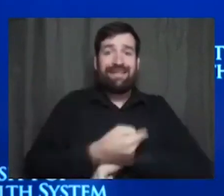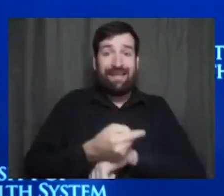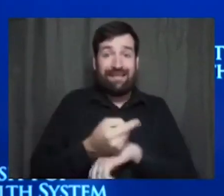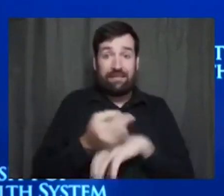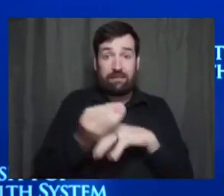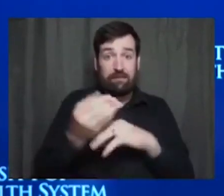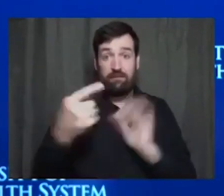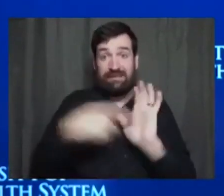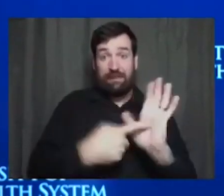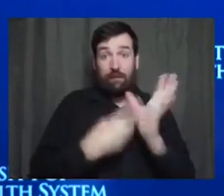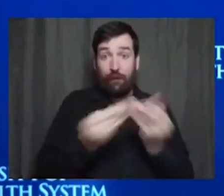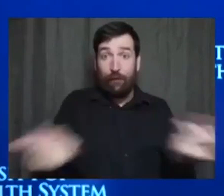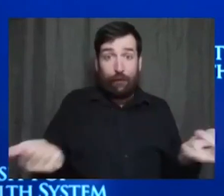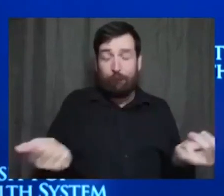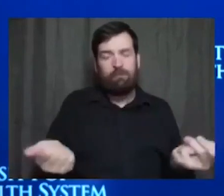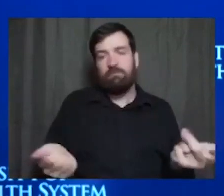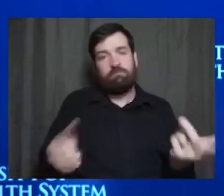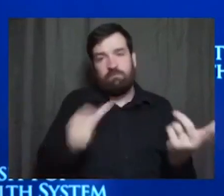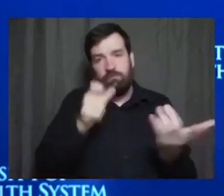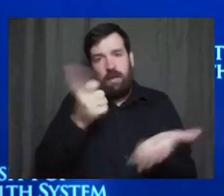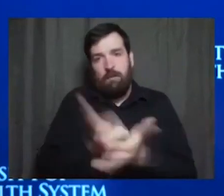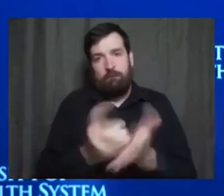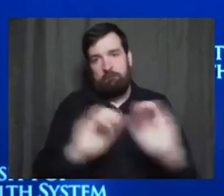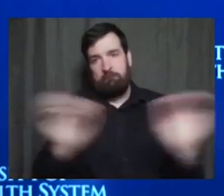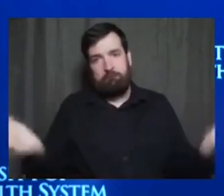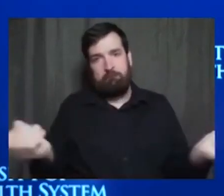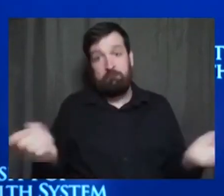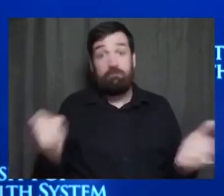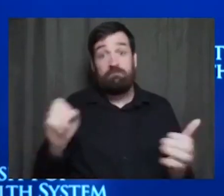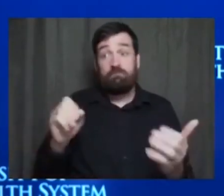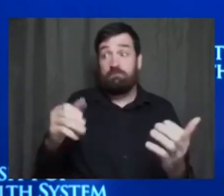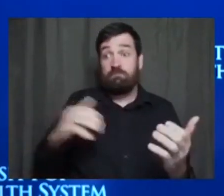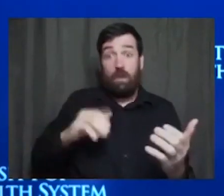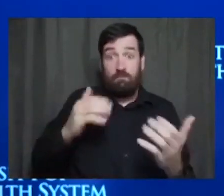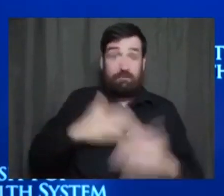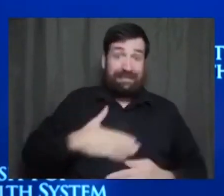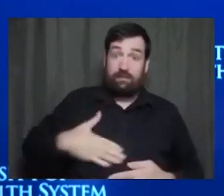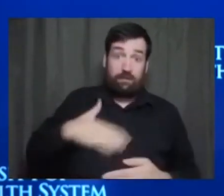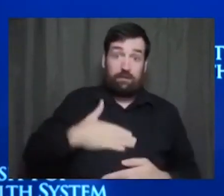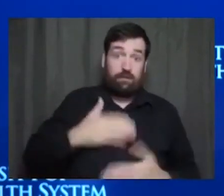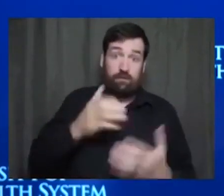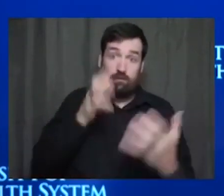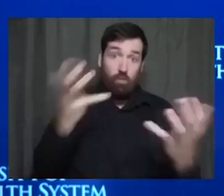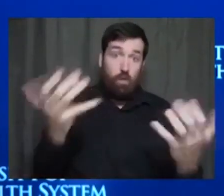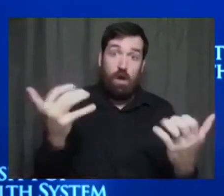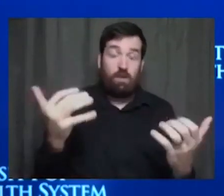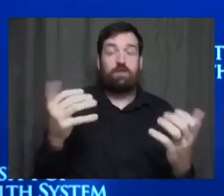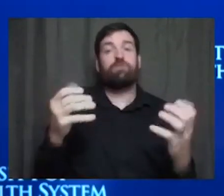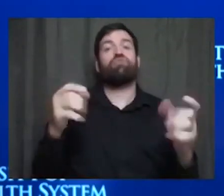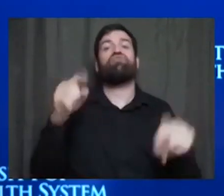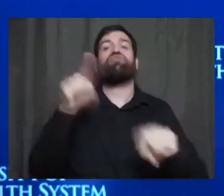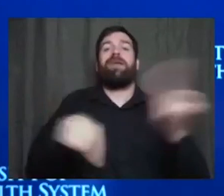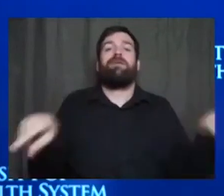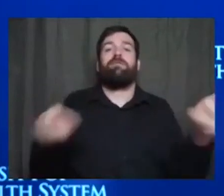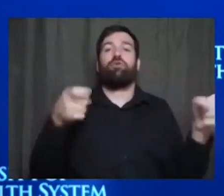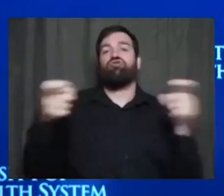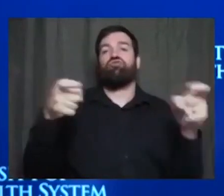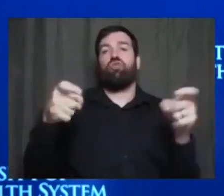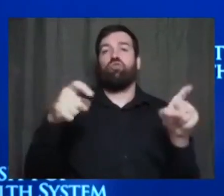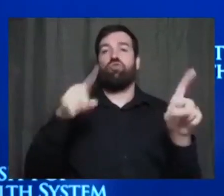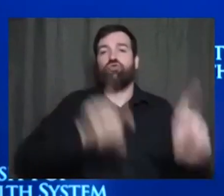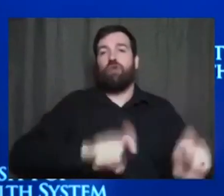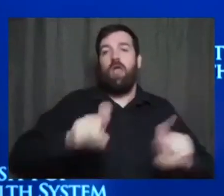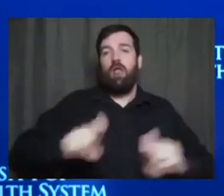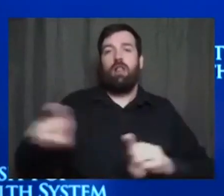any effect. I would certainly welcome randomized controlled trials, and I think we do need that to put the question to bed once and for all on if it